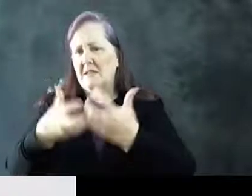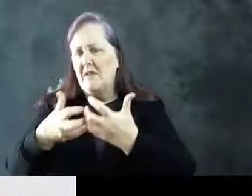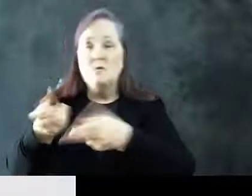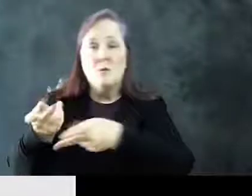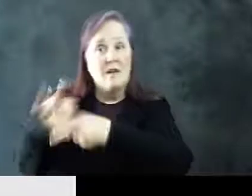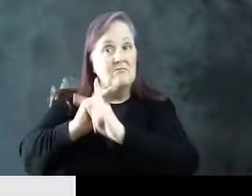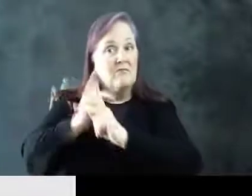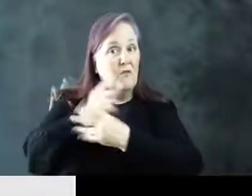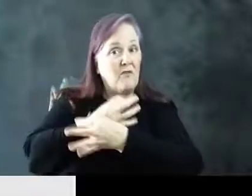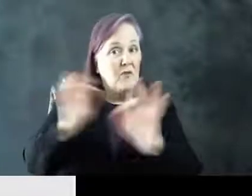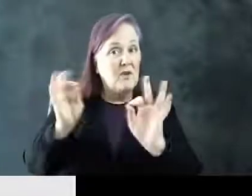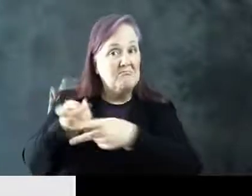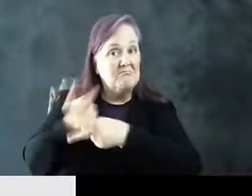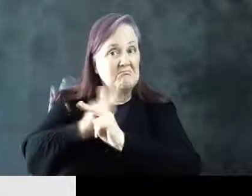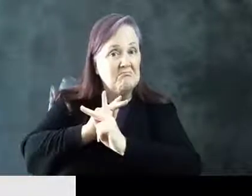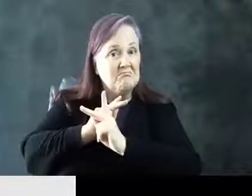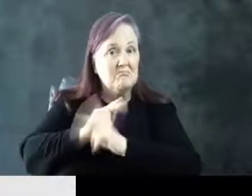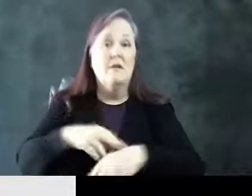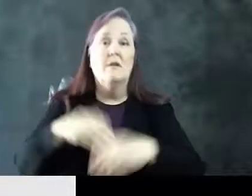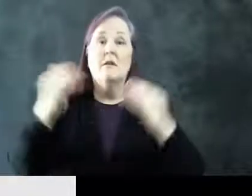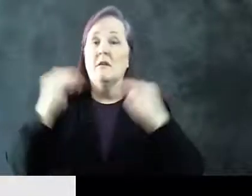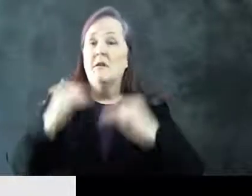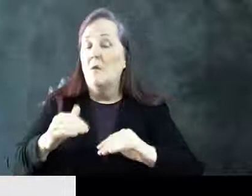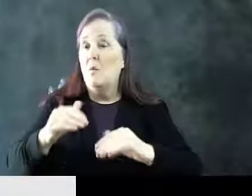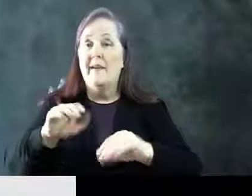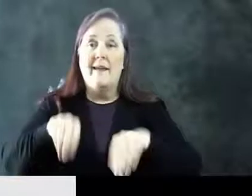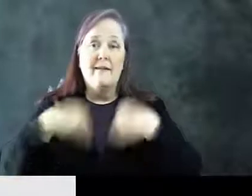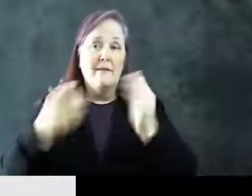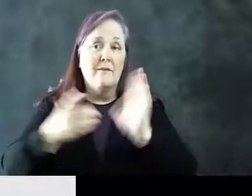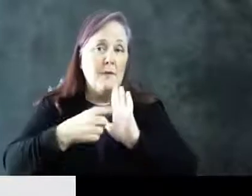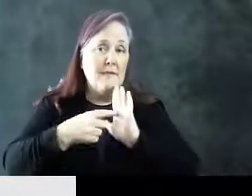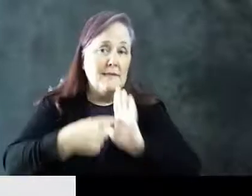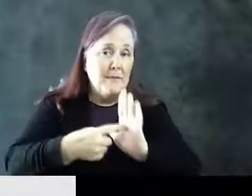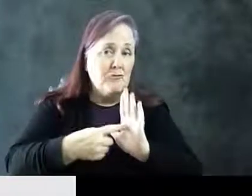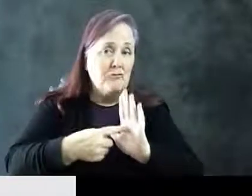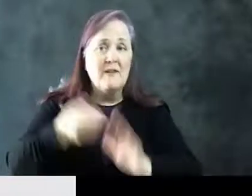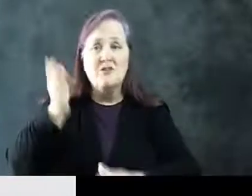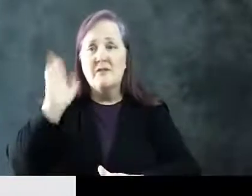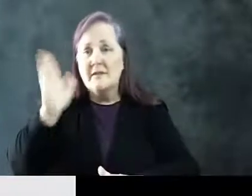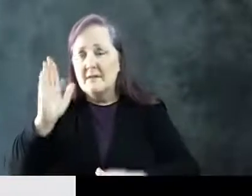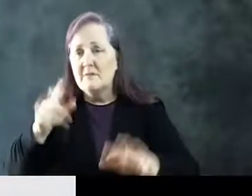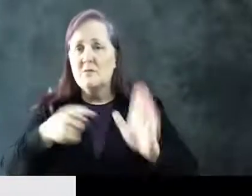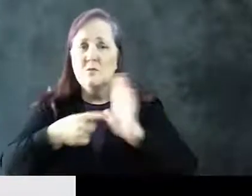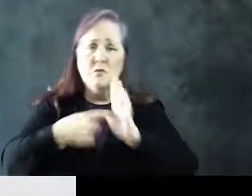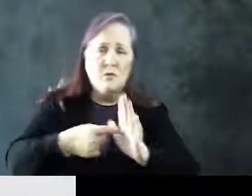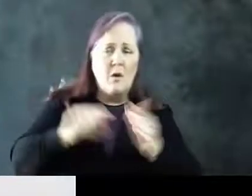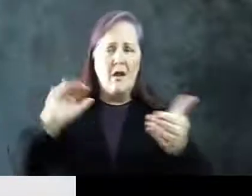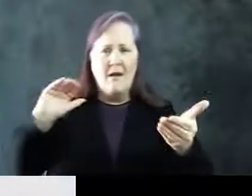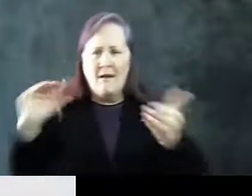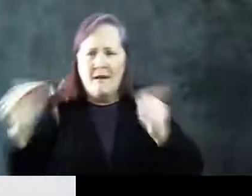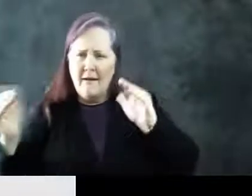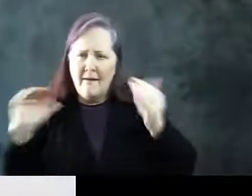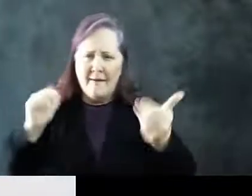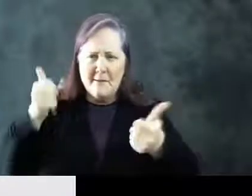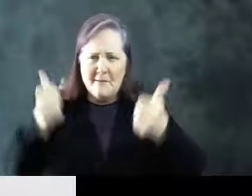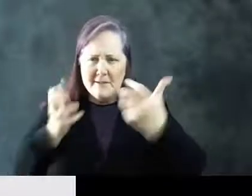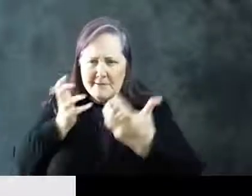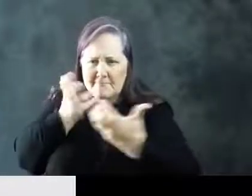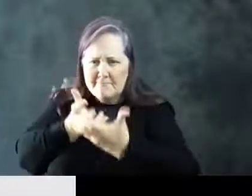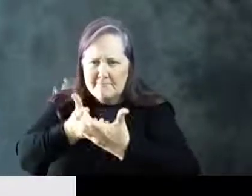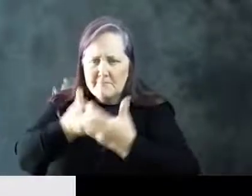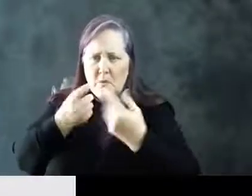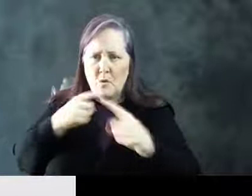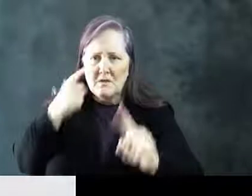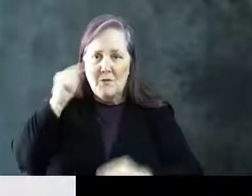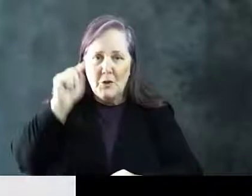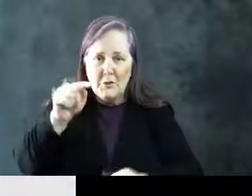loans. You can get a demonstration of similar AT devices to compare and contrast and find one that works for you.